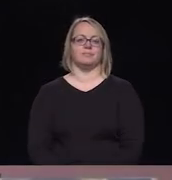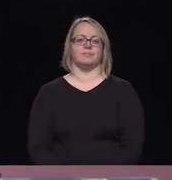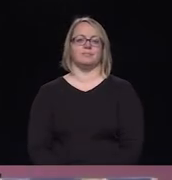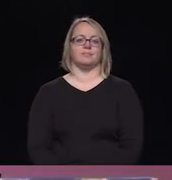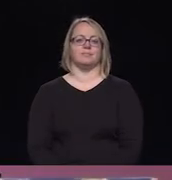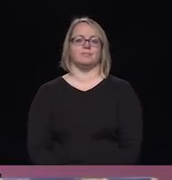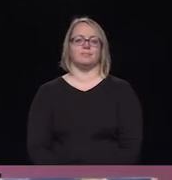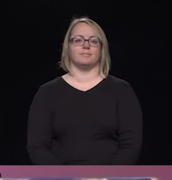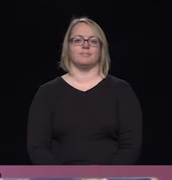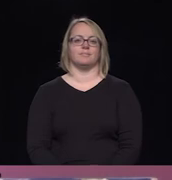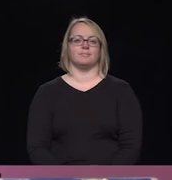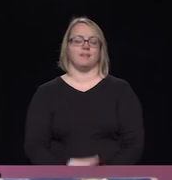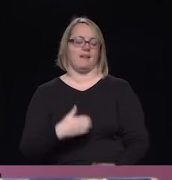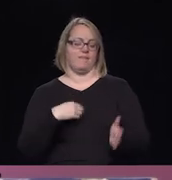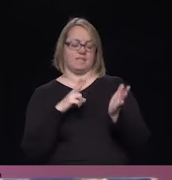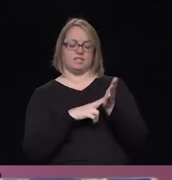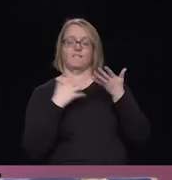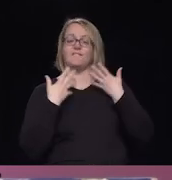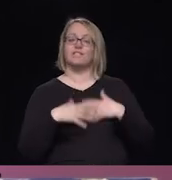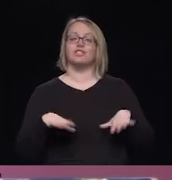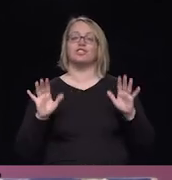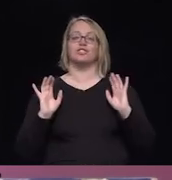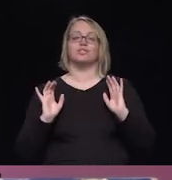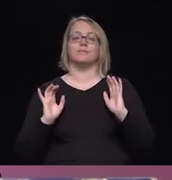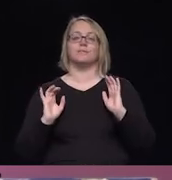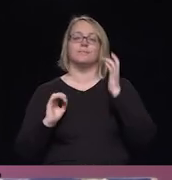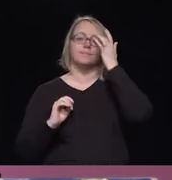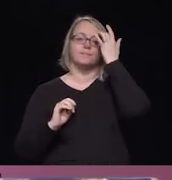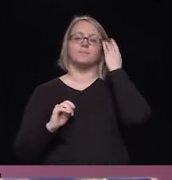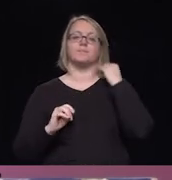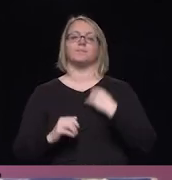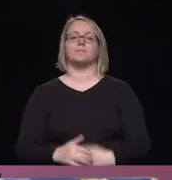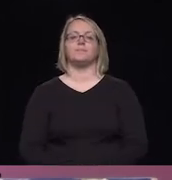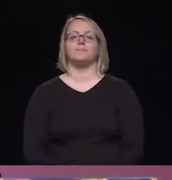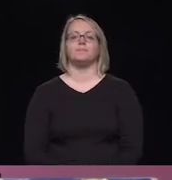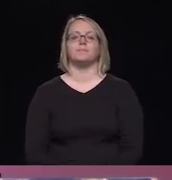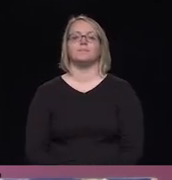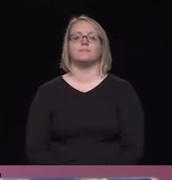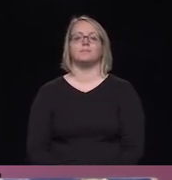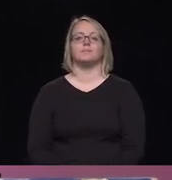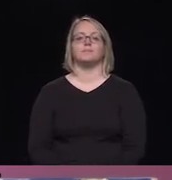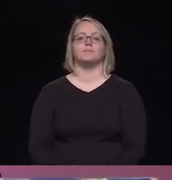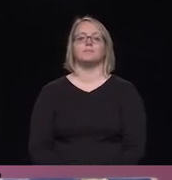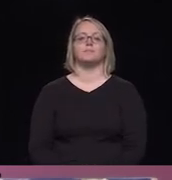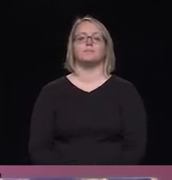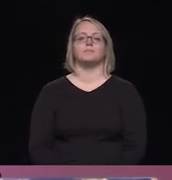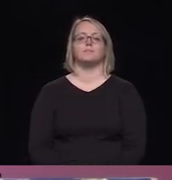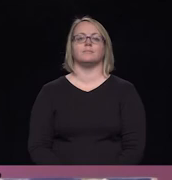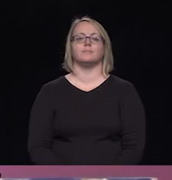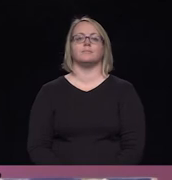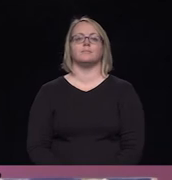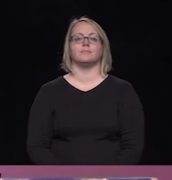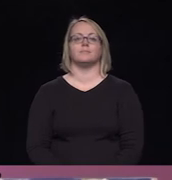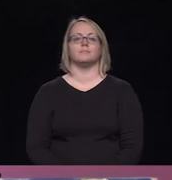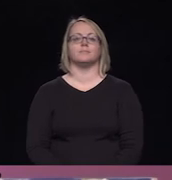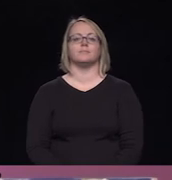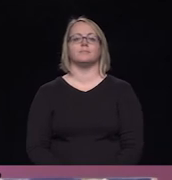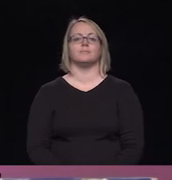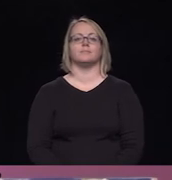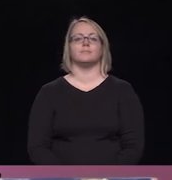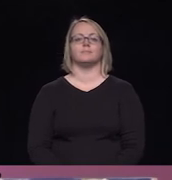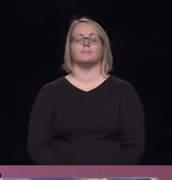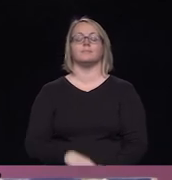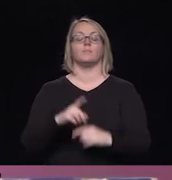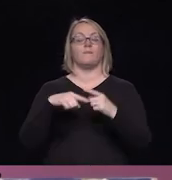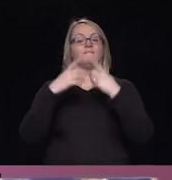Now I have my signature done. Now when you are finished painting, make sure you always leave